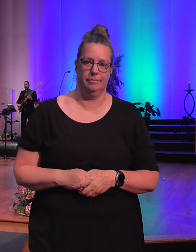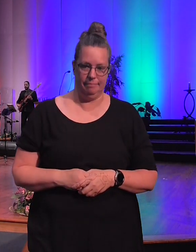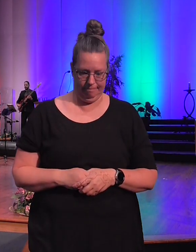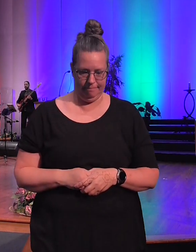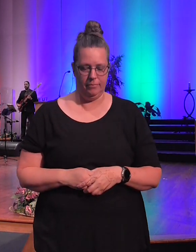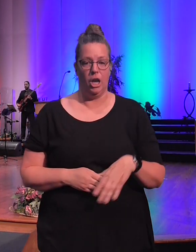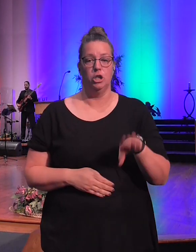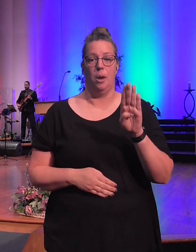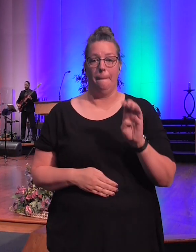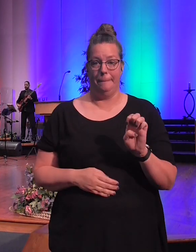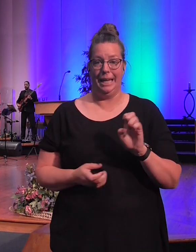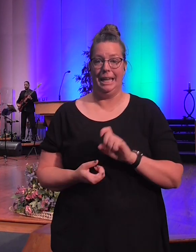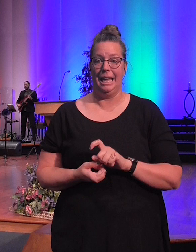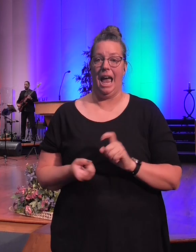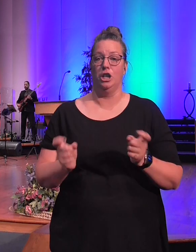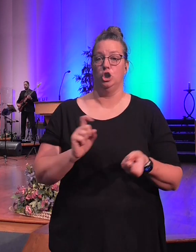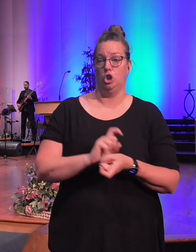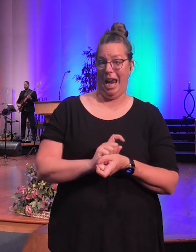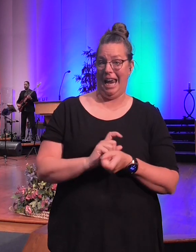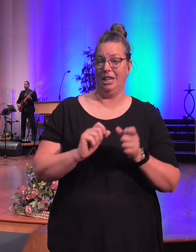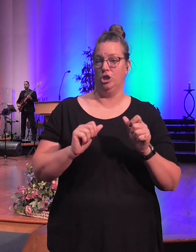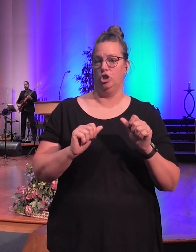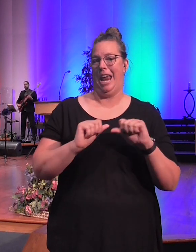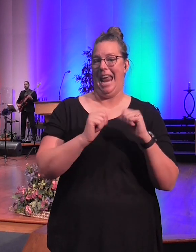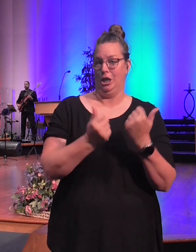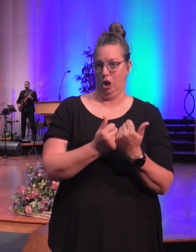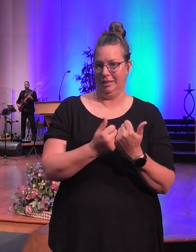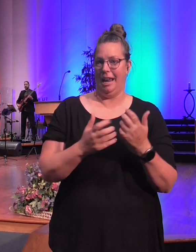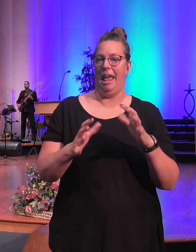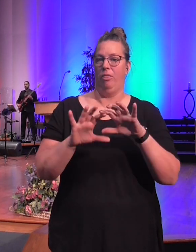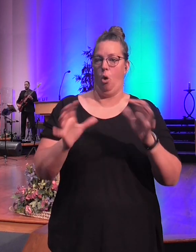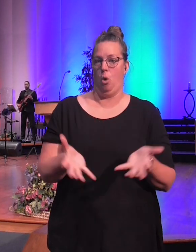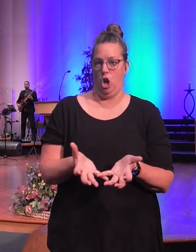to be a change agent in our world.